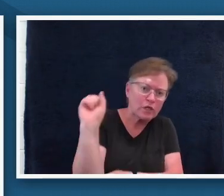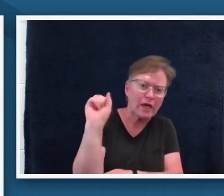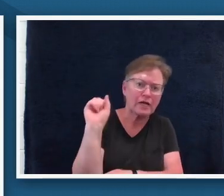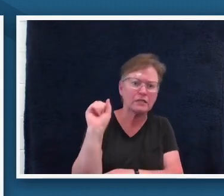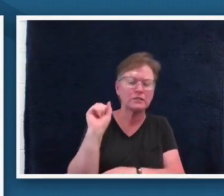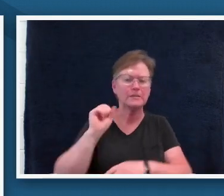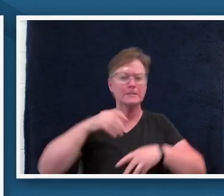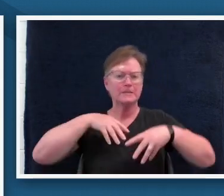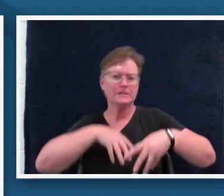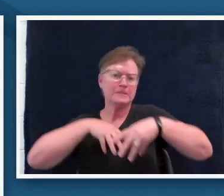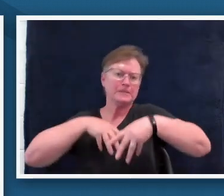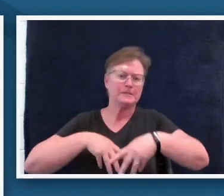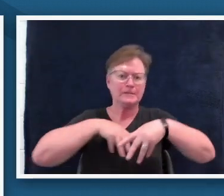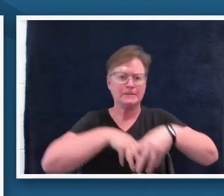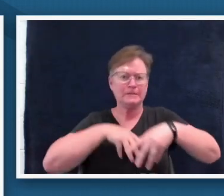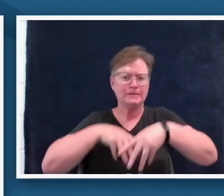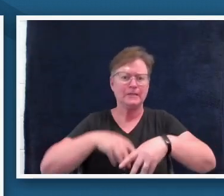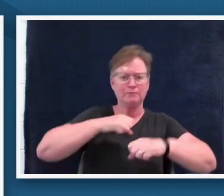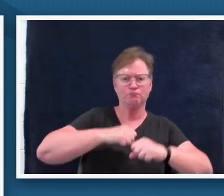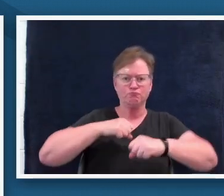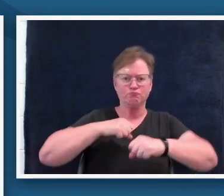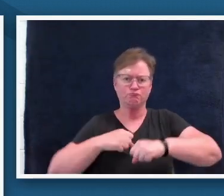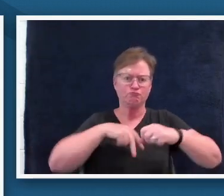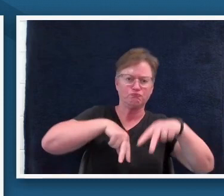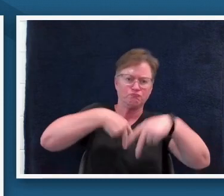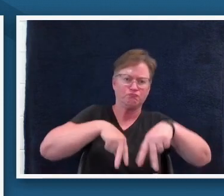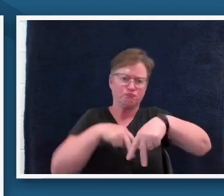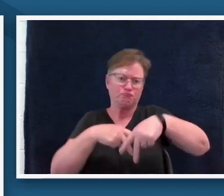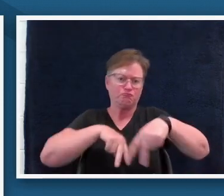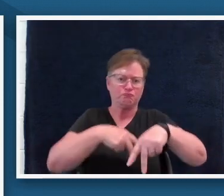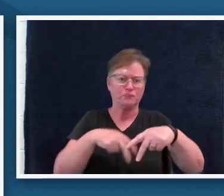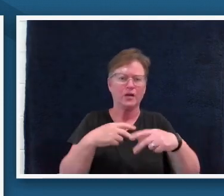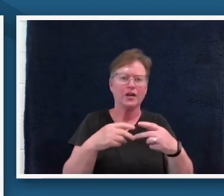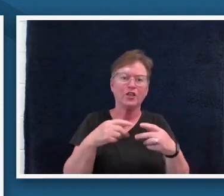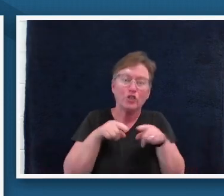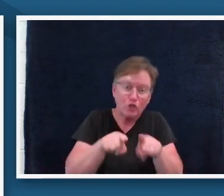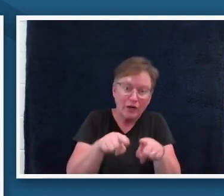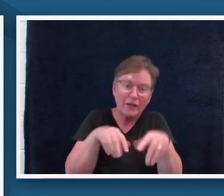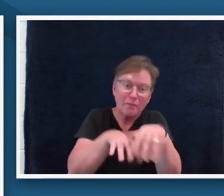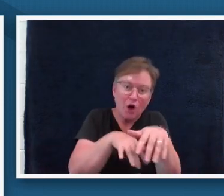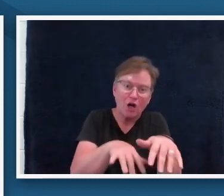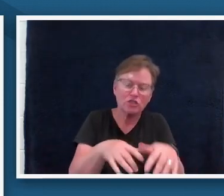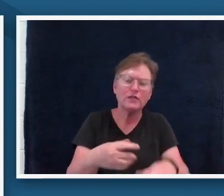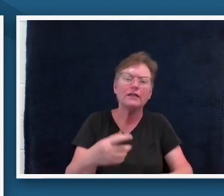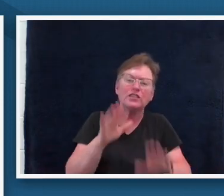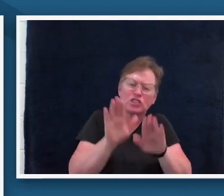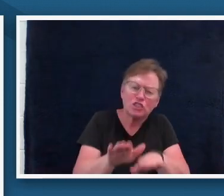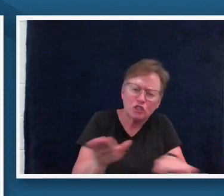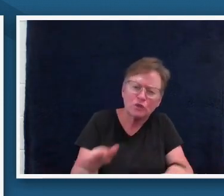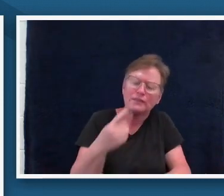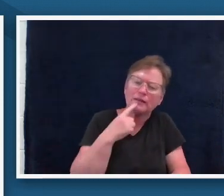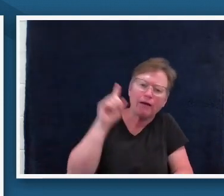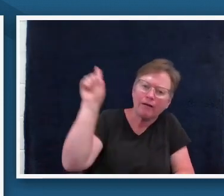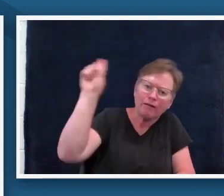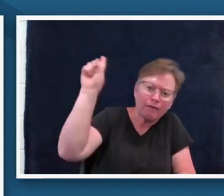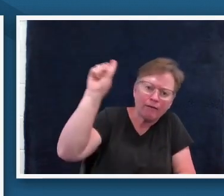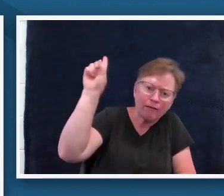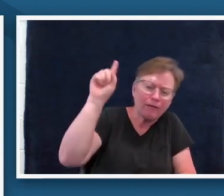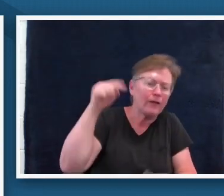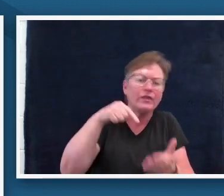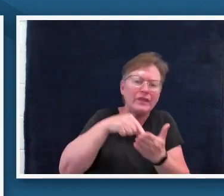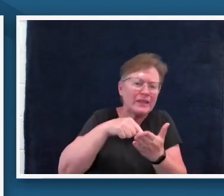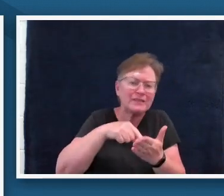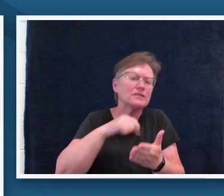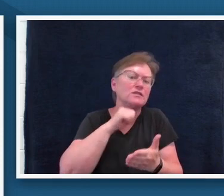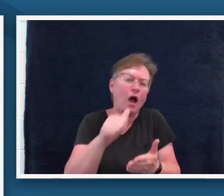the street during the marches to say that this is not okay. And I think it's a very powerful way for us to